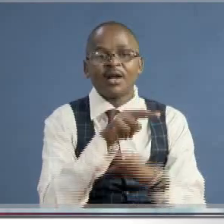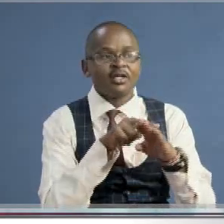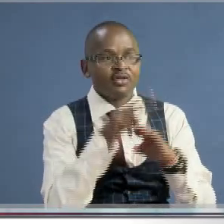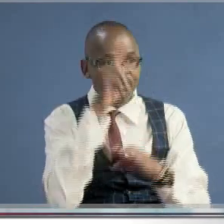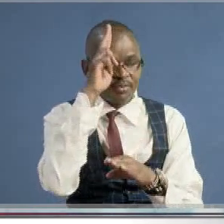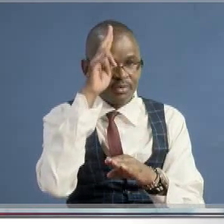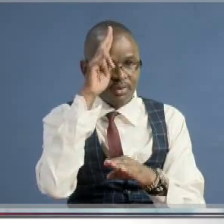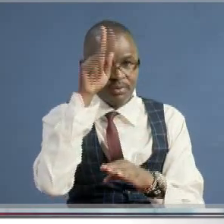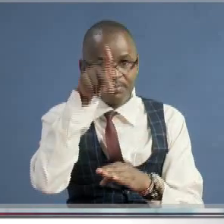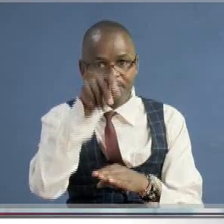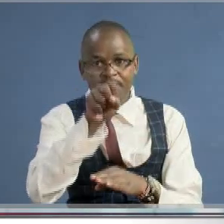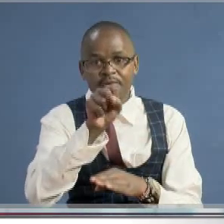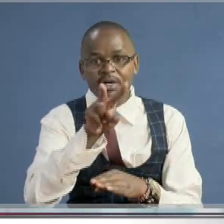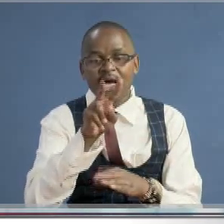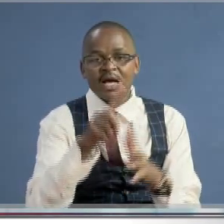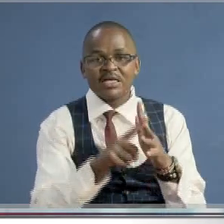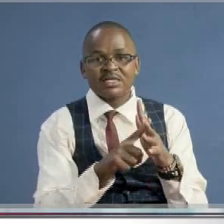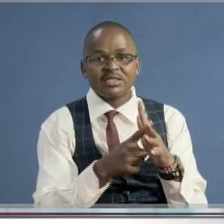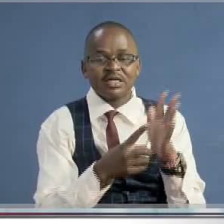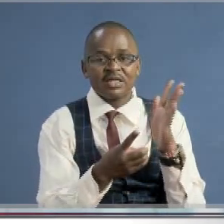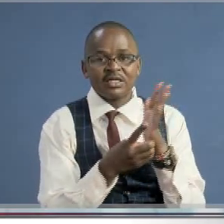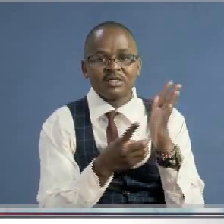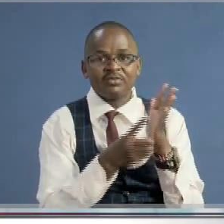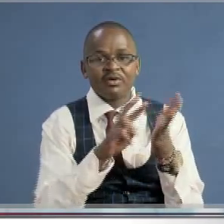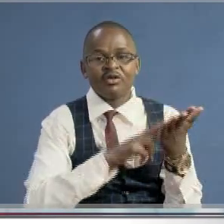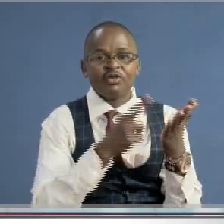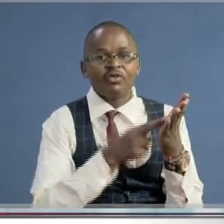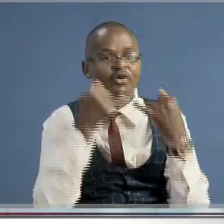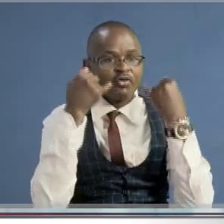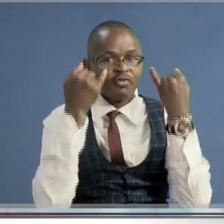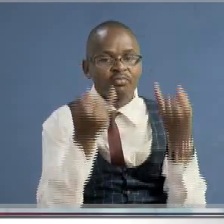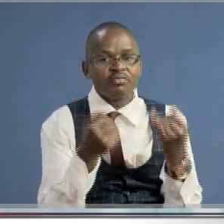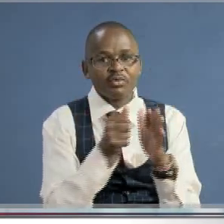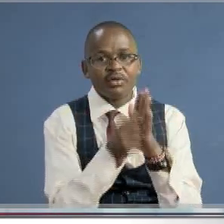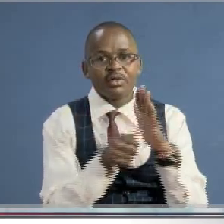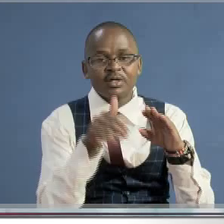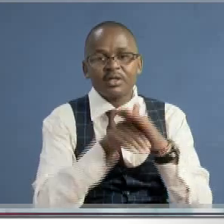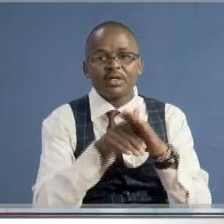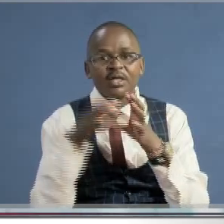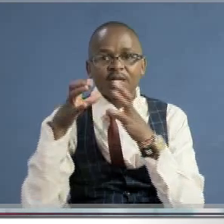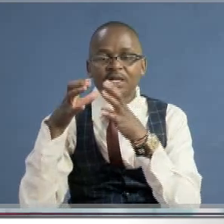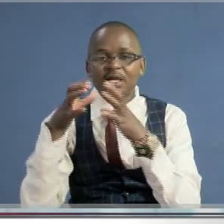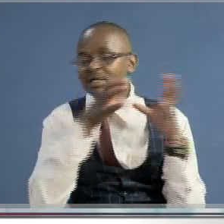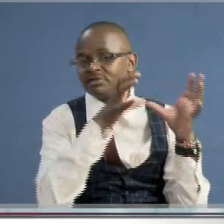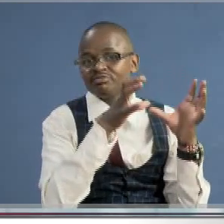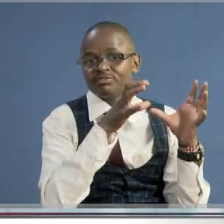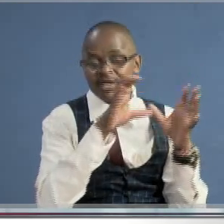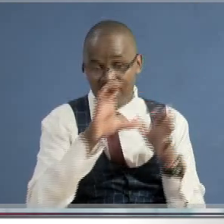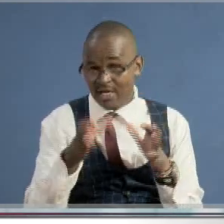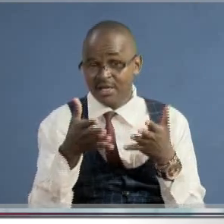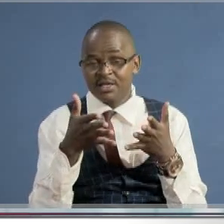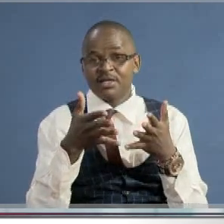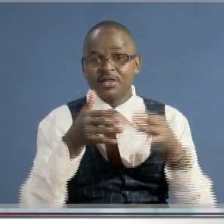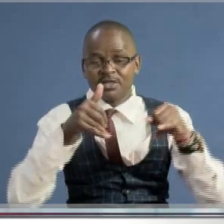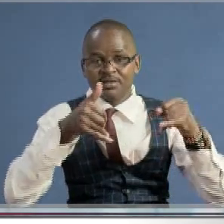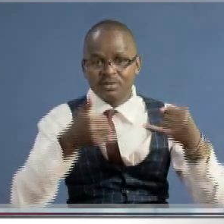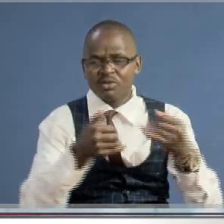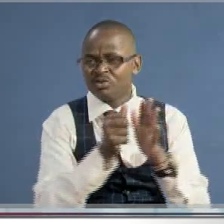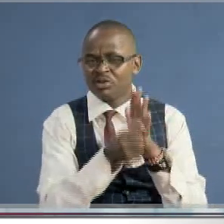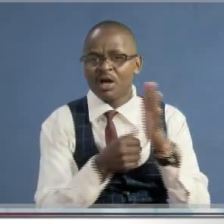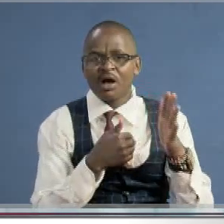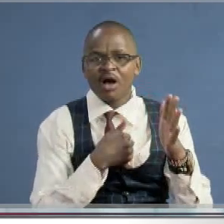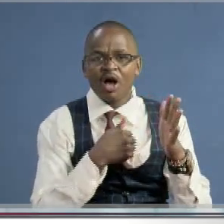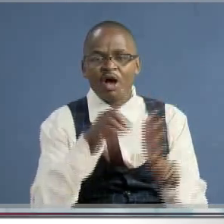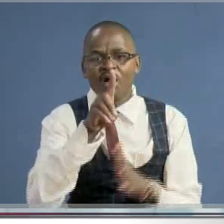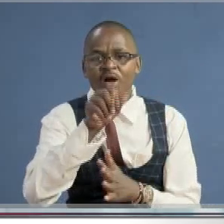no police service has launched digital human rhesus information system in Khalifa County this new system will bear world